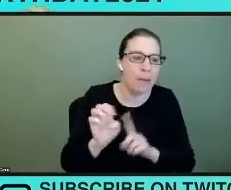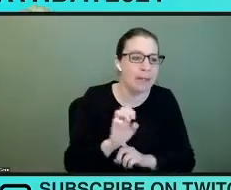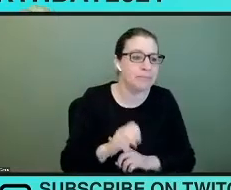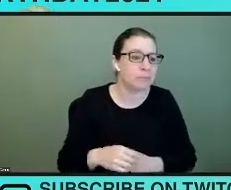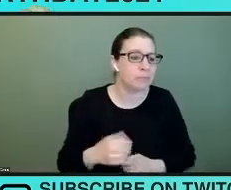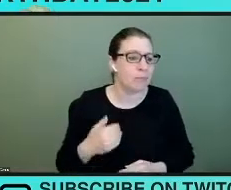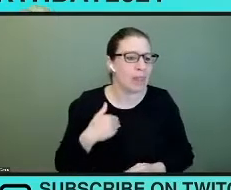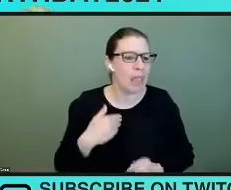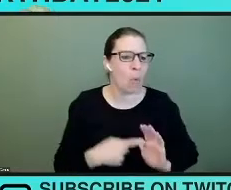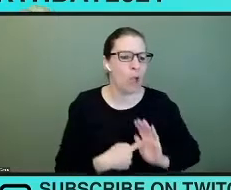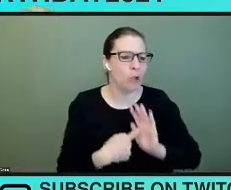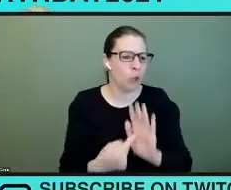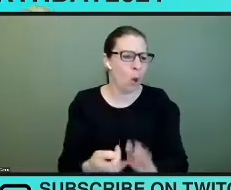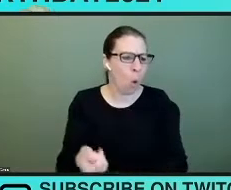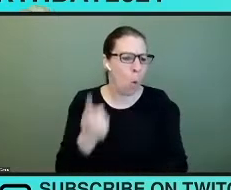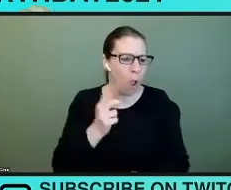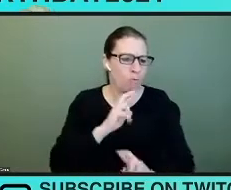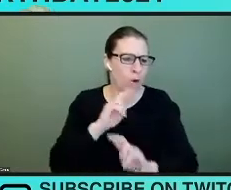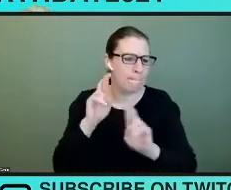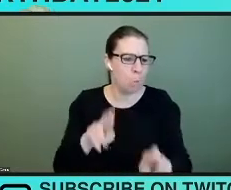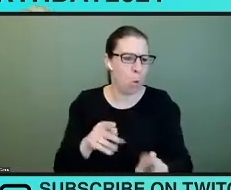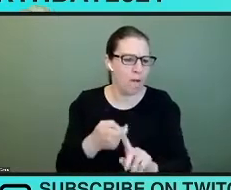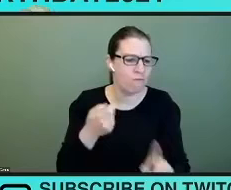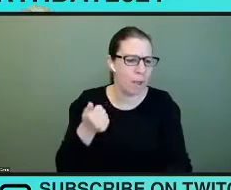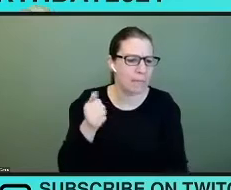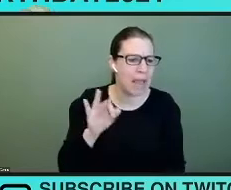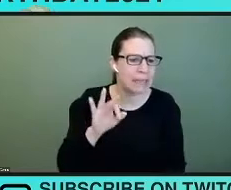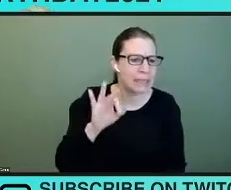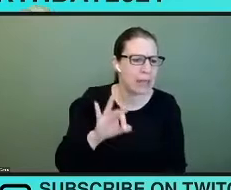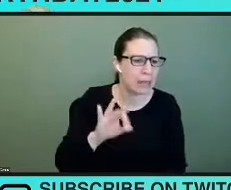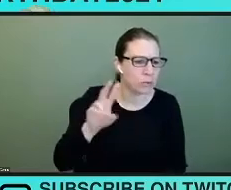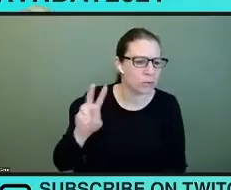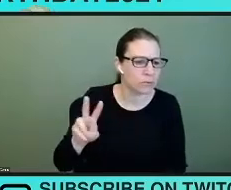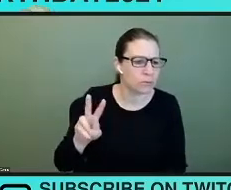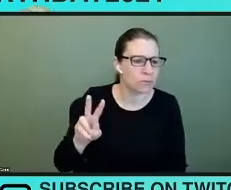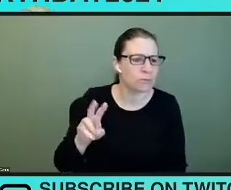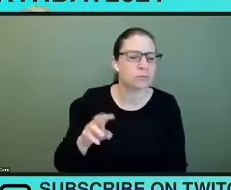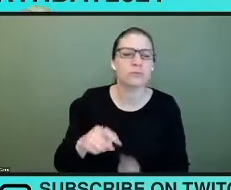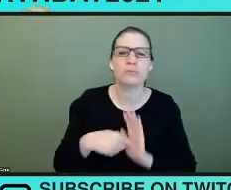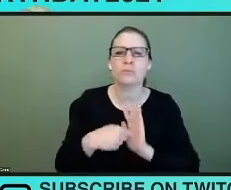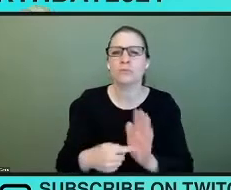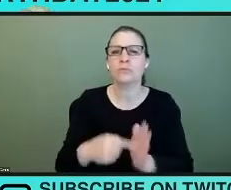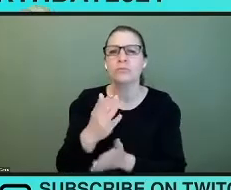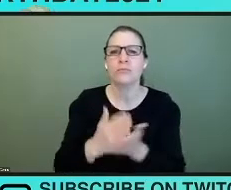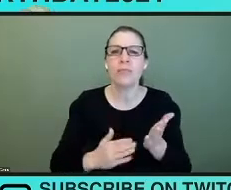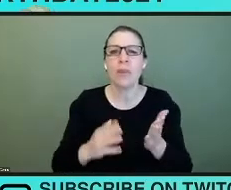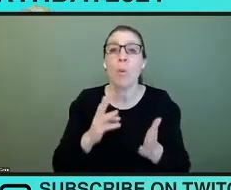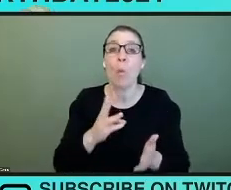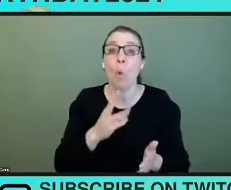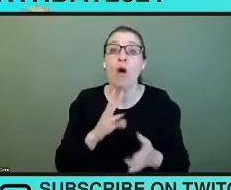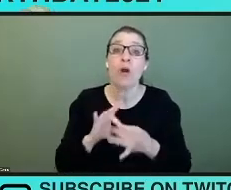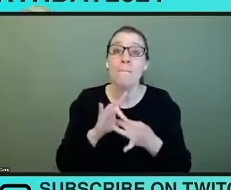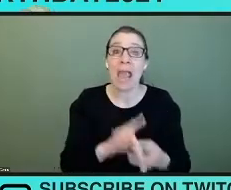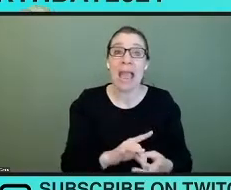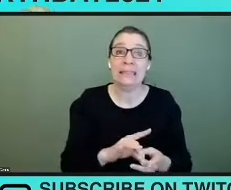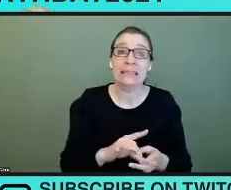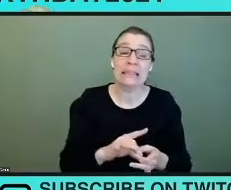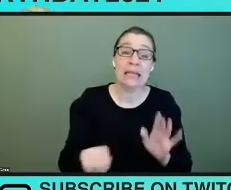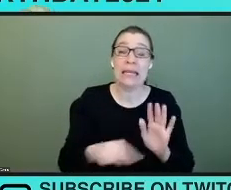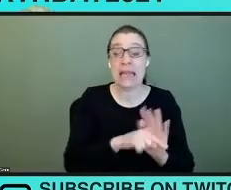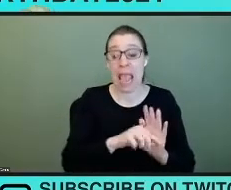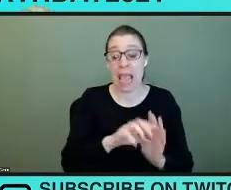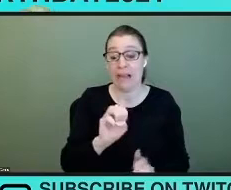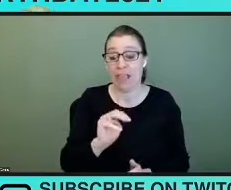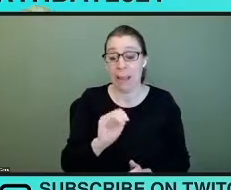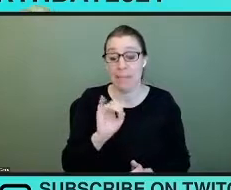one of the recent ones, on what are the possible negative emission technologies. Basically, in order to be negative, we need to go back into